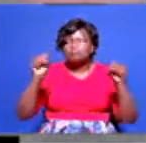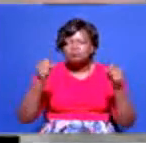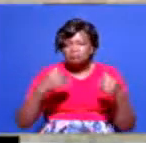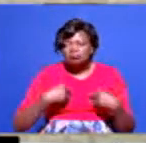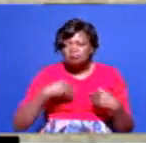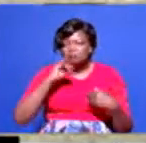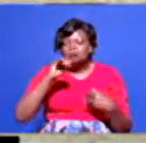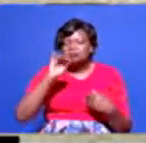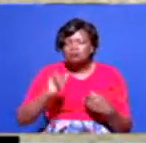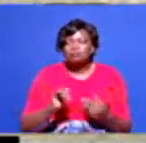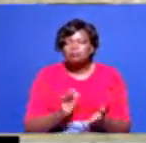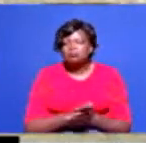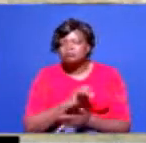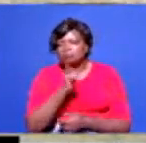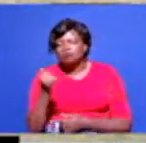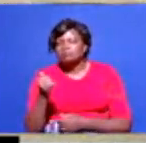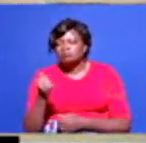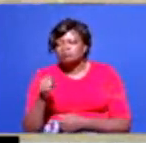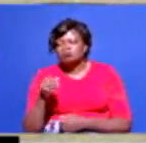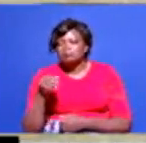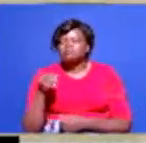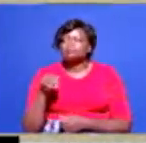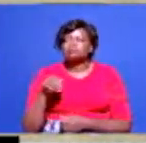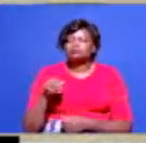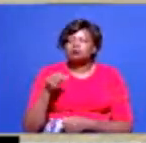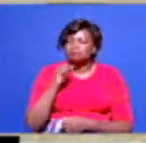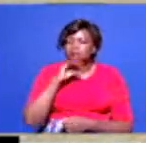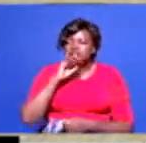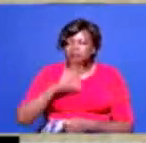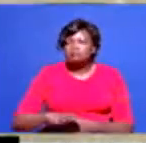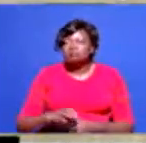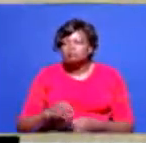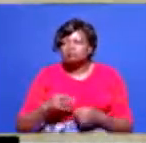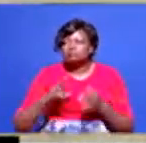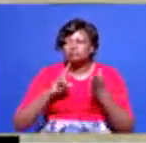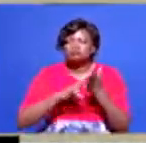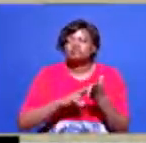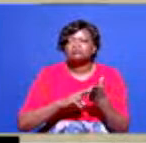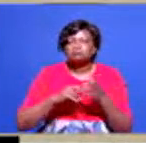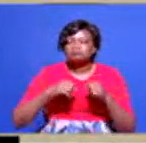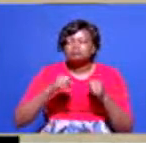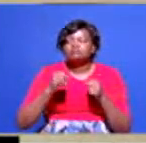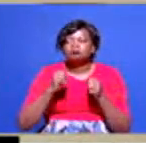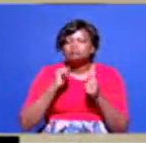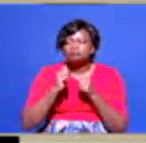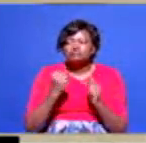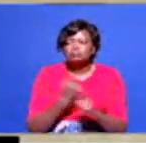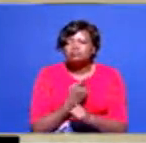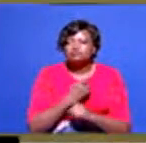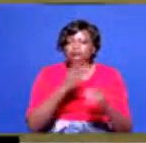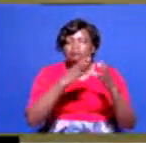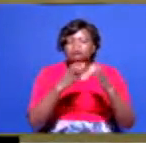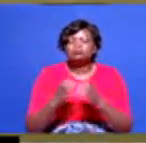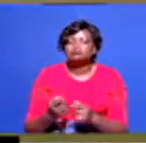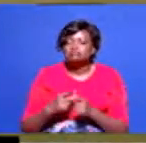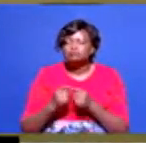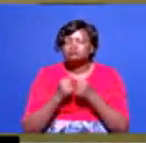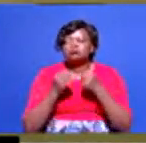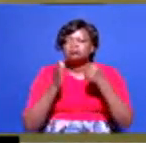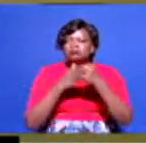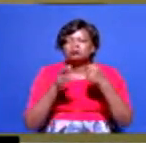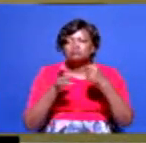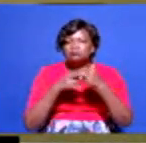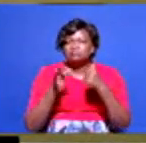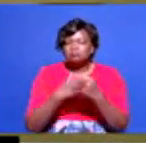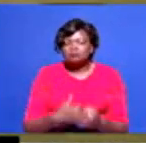Jr. were ardent motocross riders and represented the country in different classes. From 1978, former President Kibaki served as a